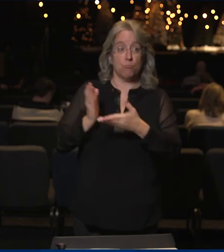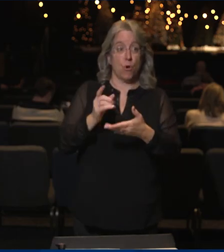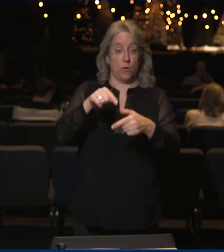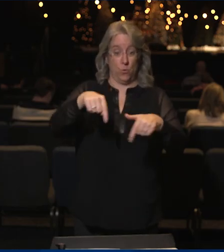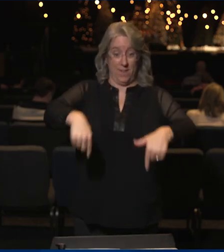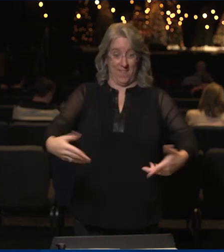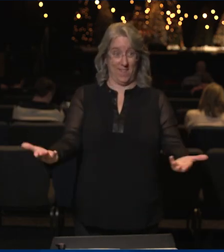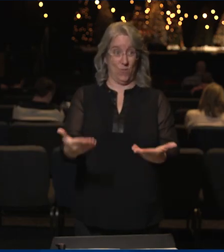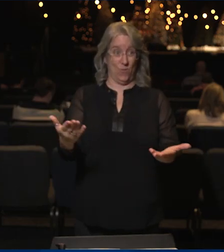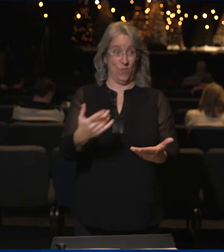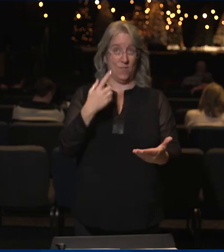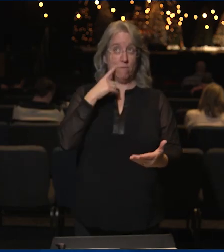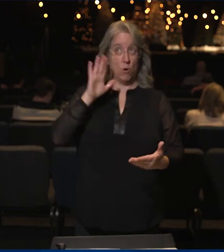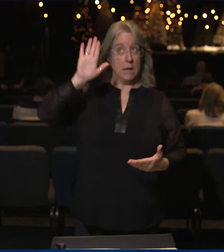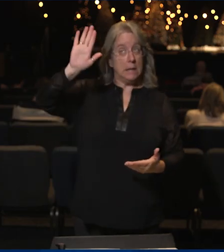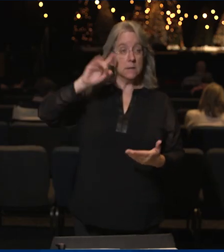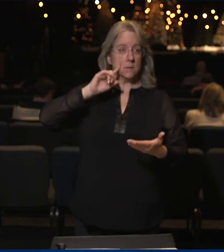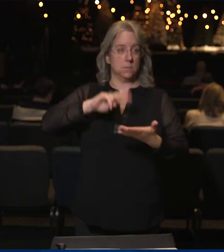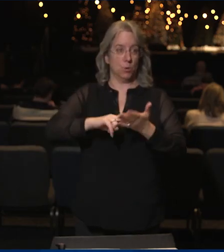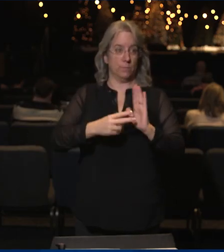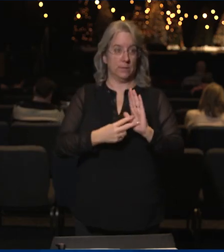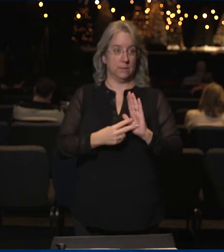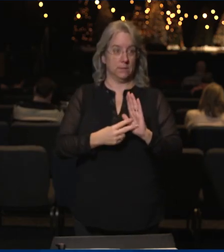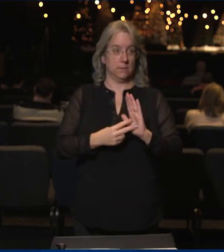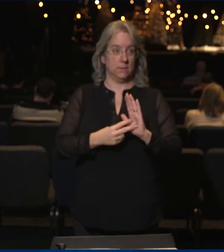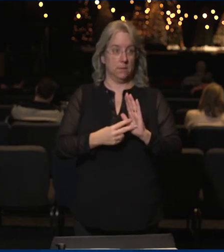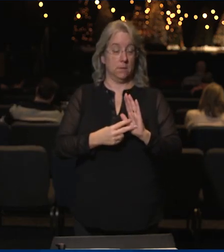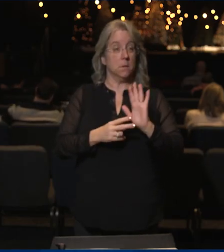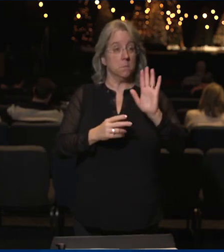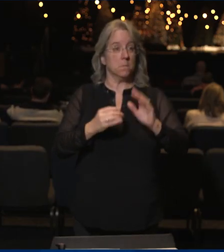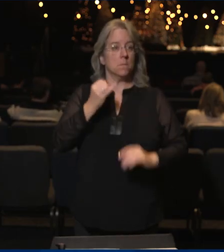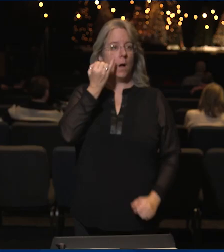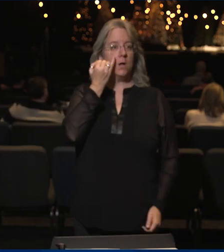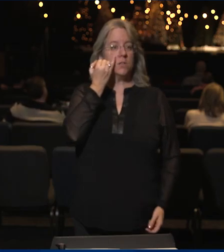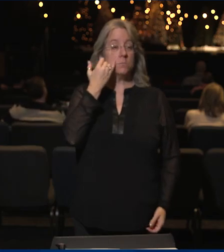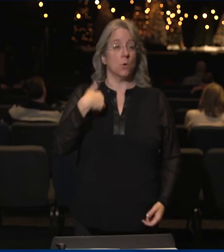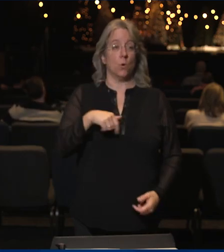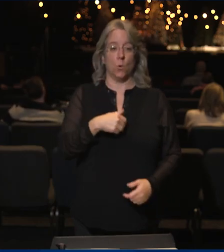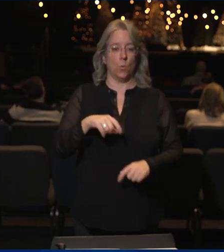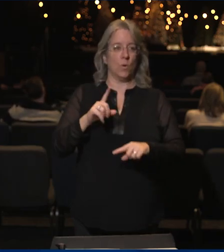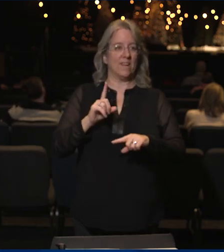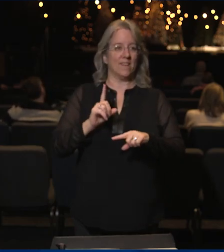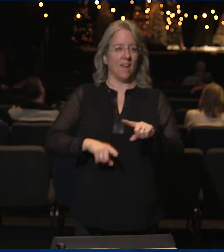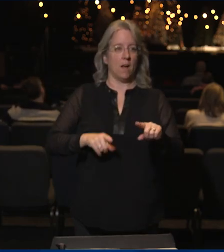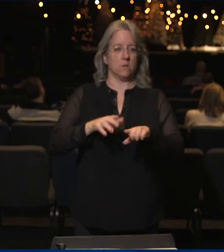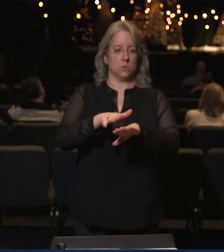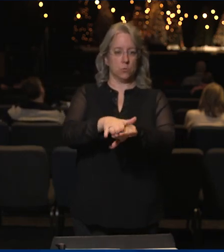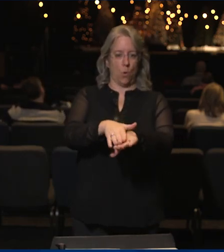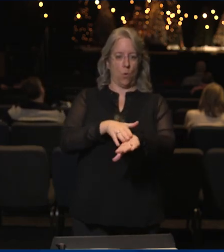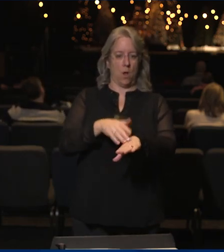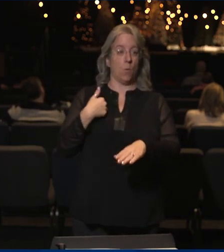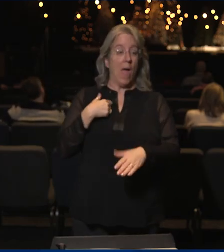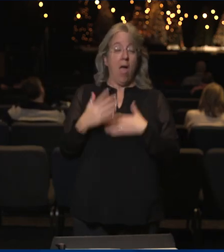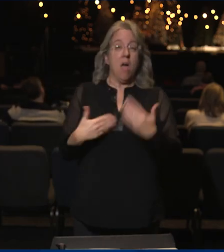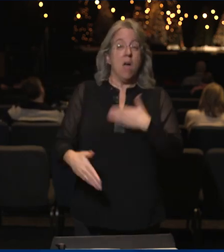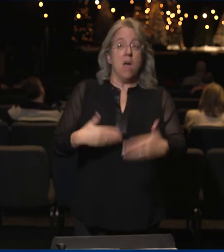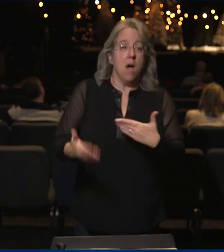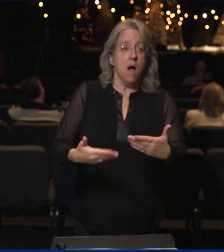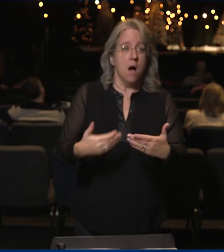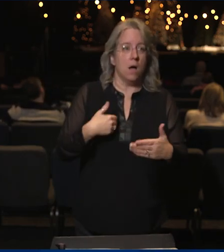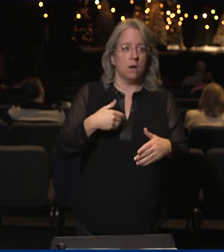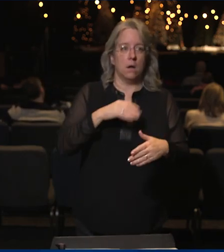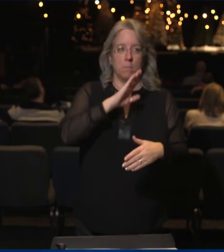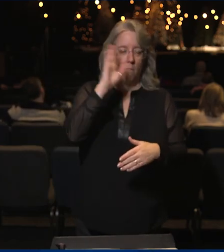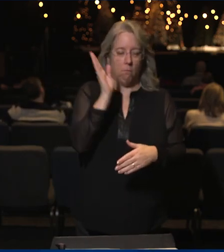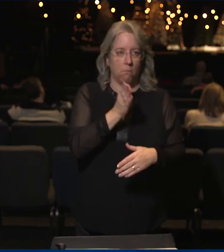purposes. And if we can't slow down and recognize that, we'll just be Christians who are